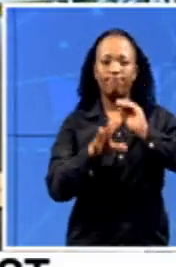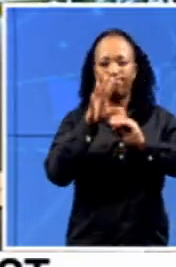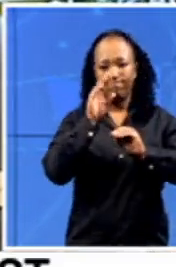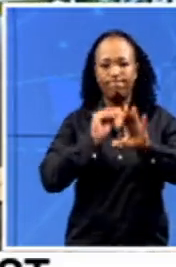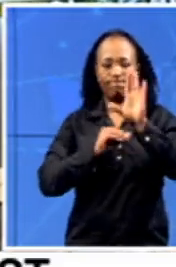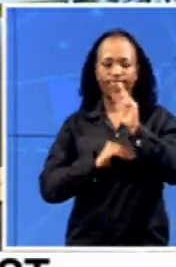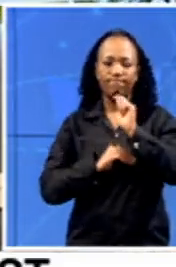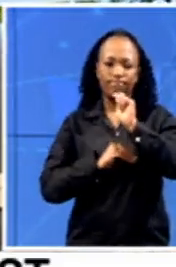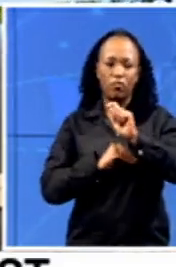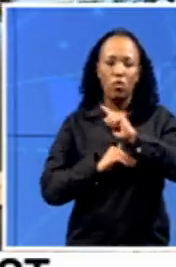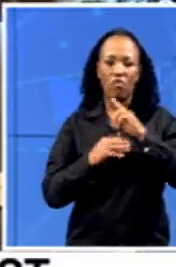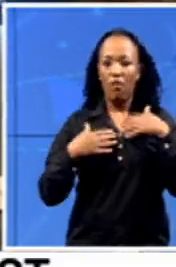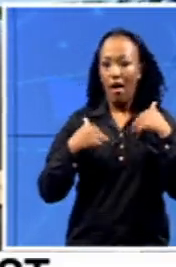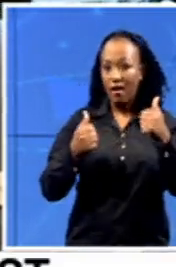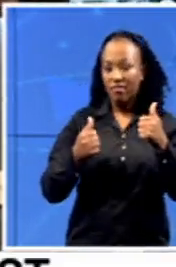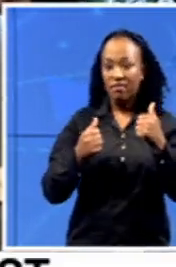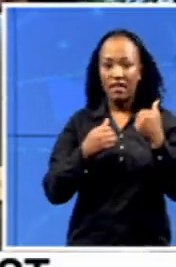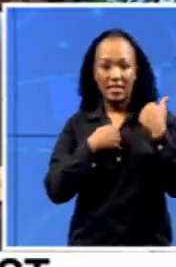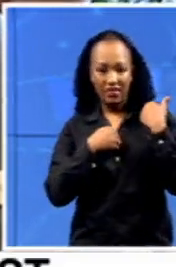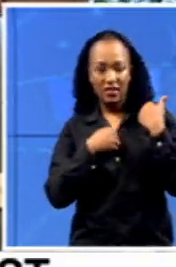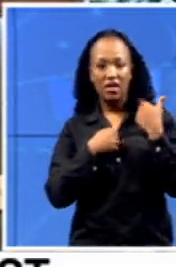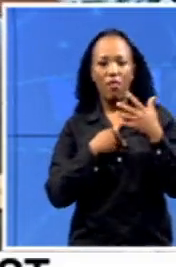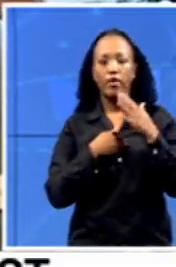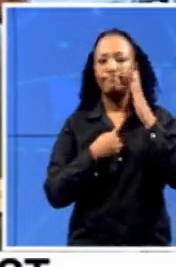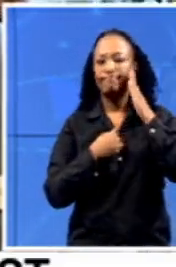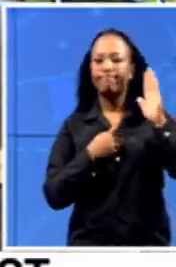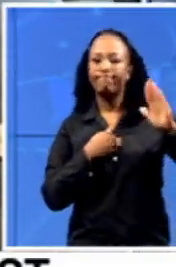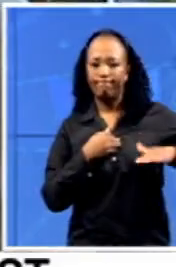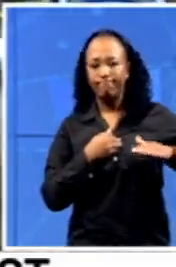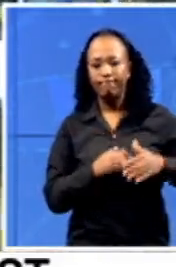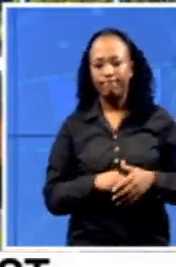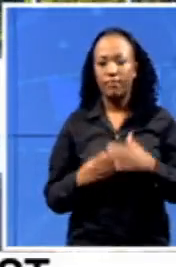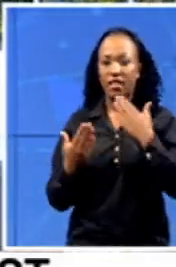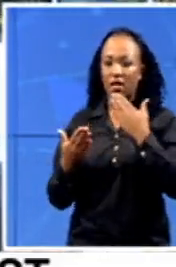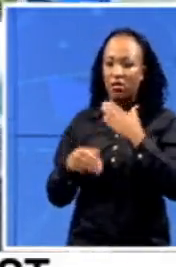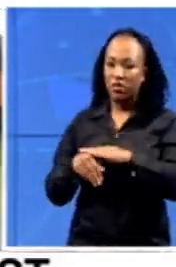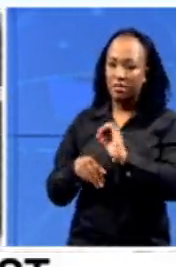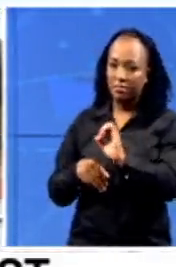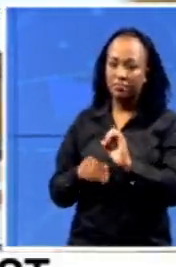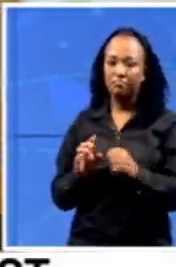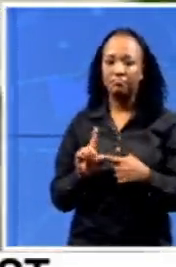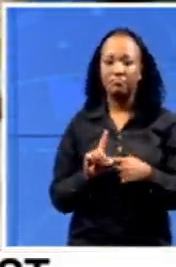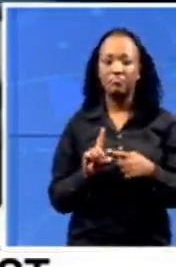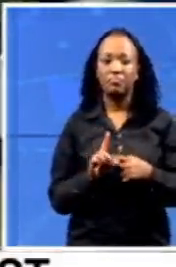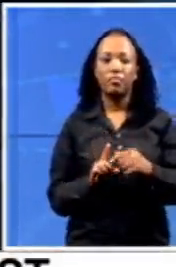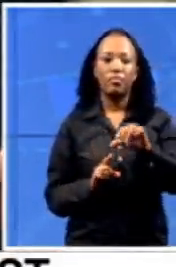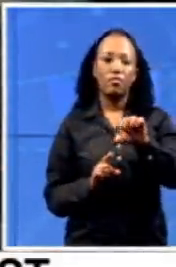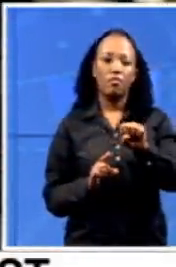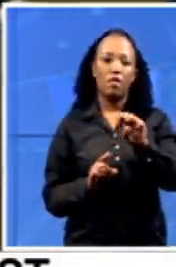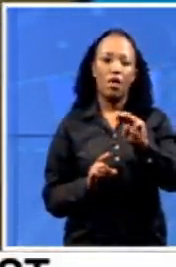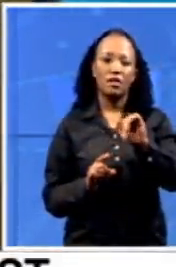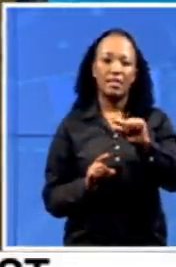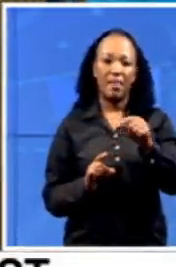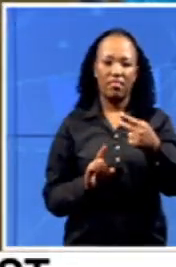in terms of the health and safety at the lodges and things like that. Okay, thanks a lot, sir. That's Mr. Cornelius